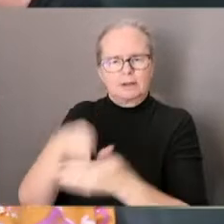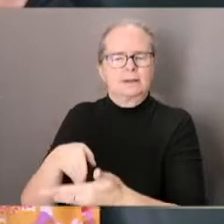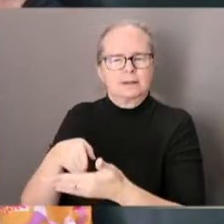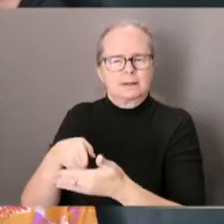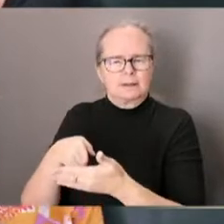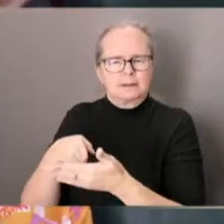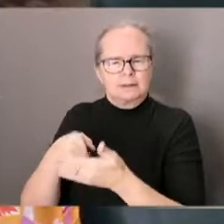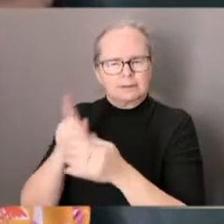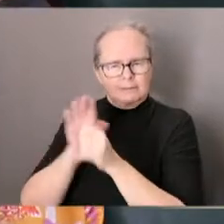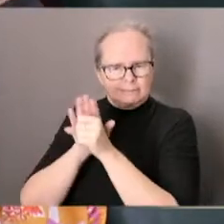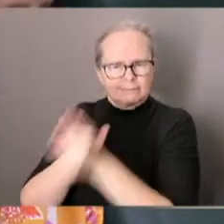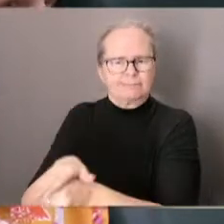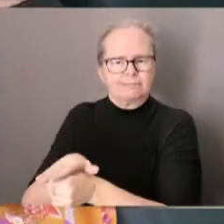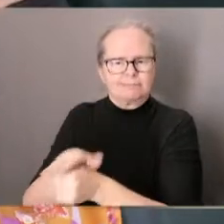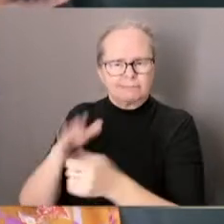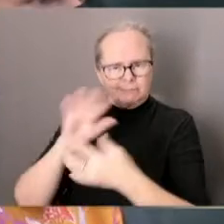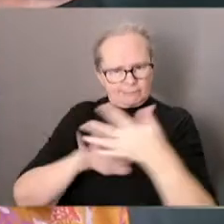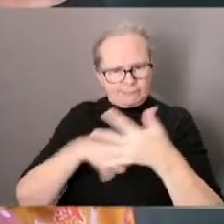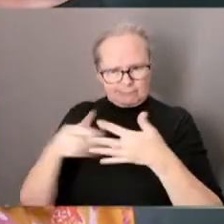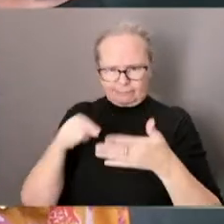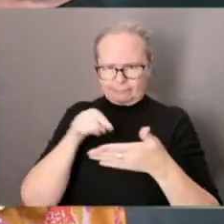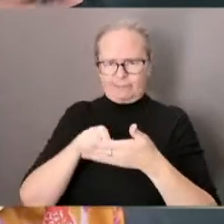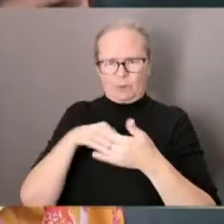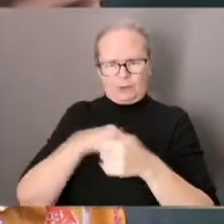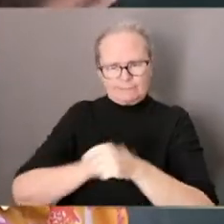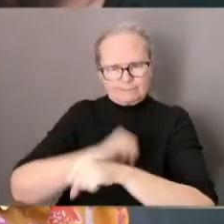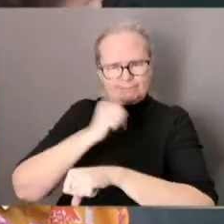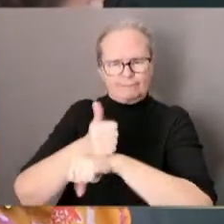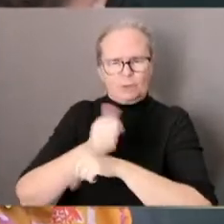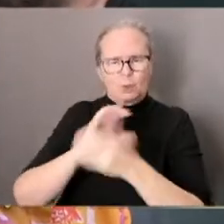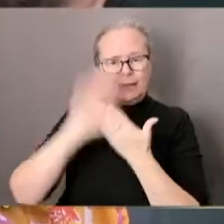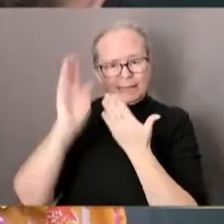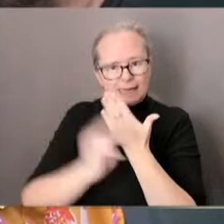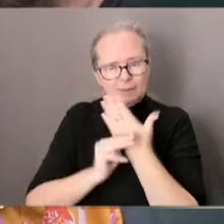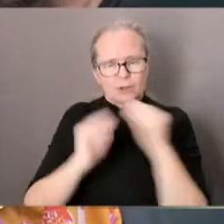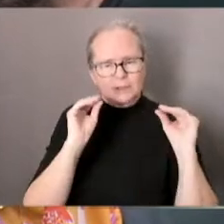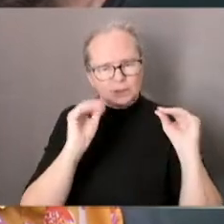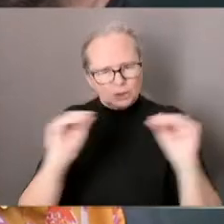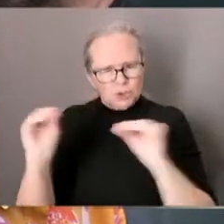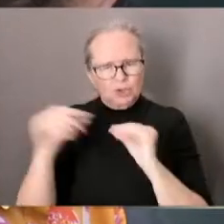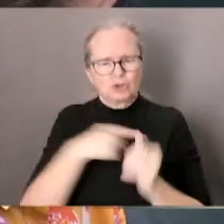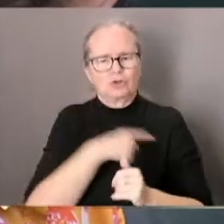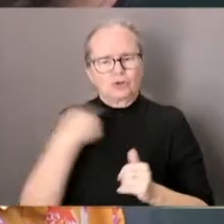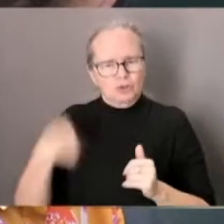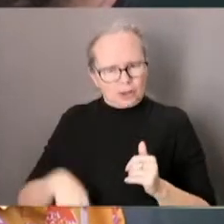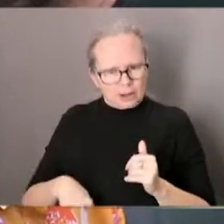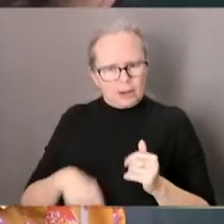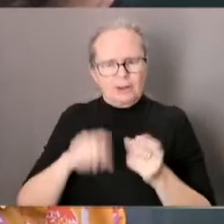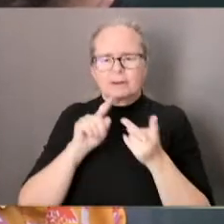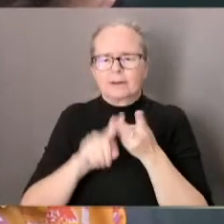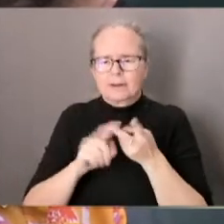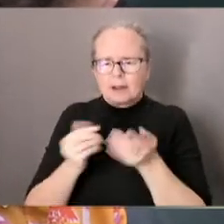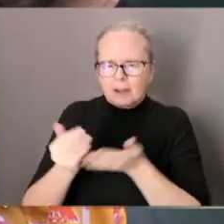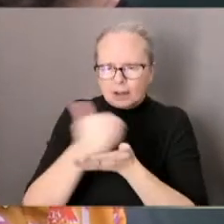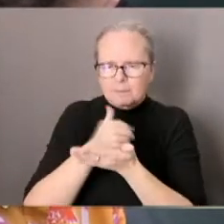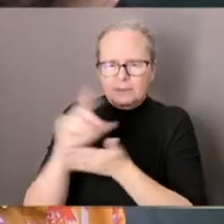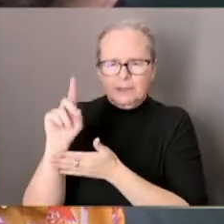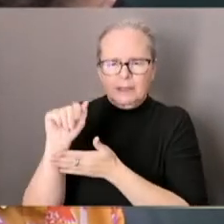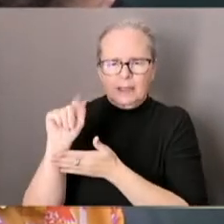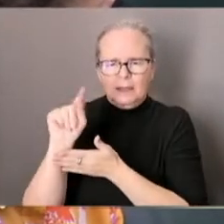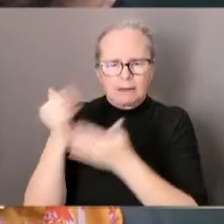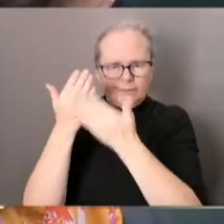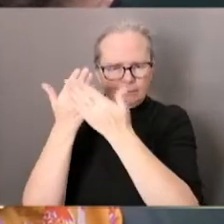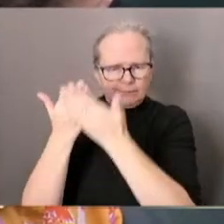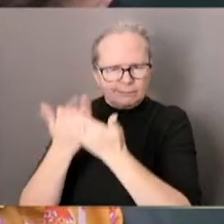teaches about Chinese albertans collecting race-based data and reducing barriers to access support programs pandemic related increases in business